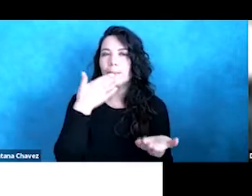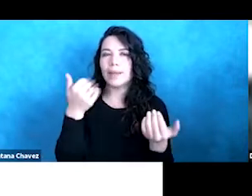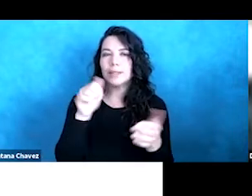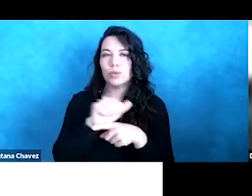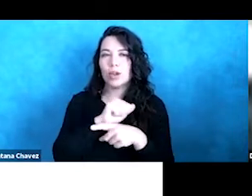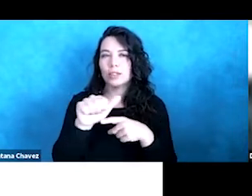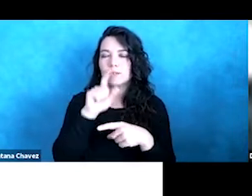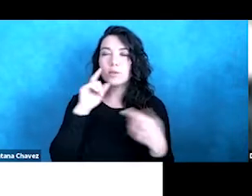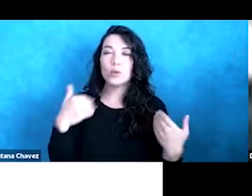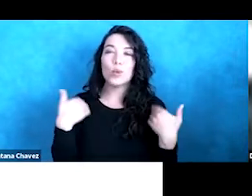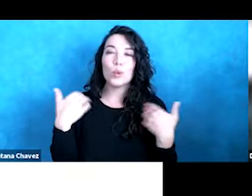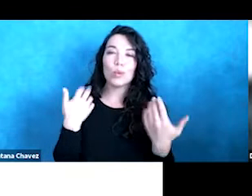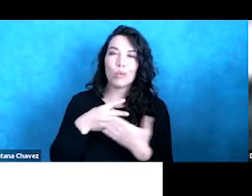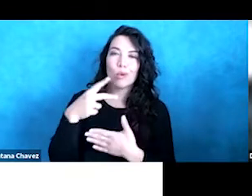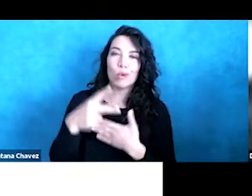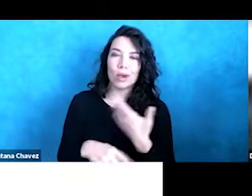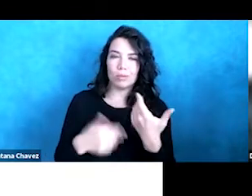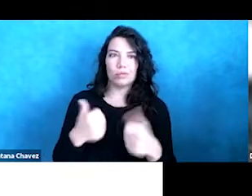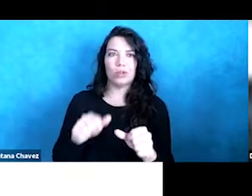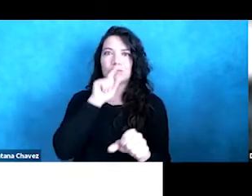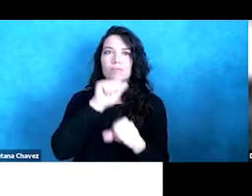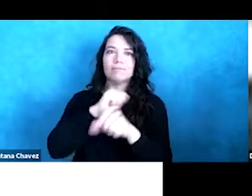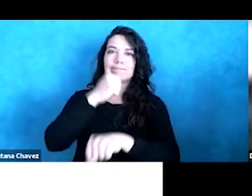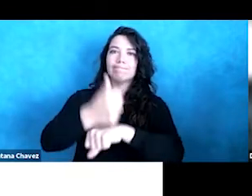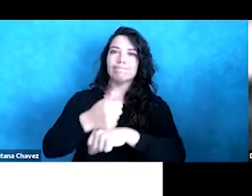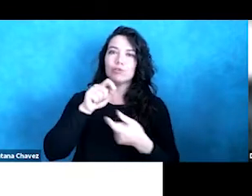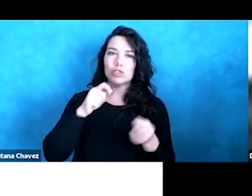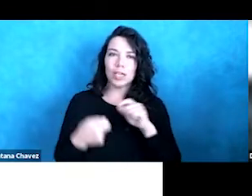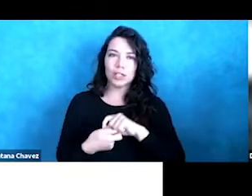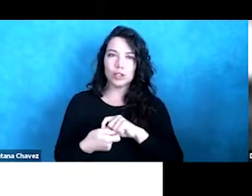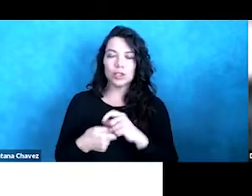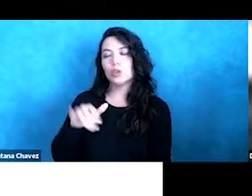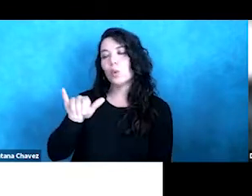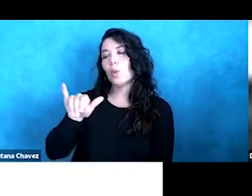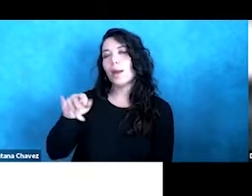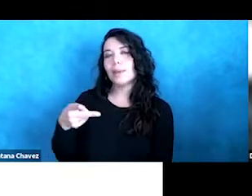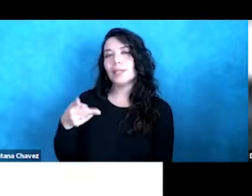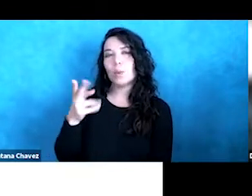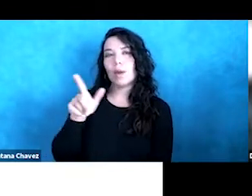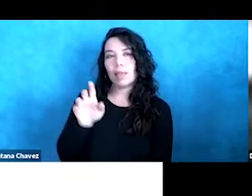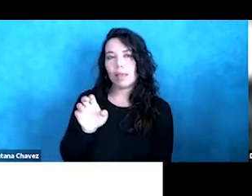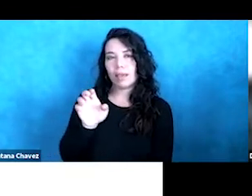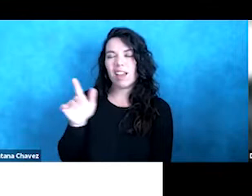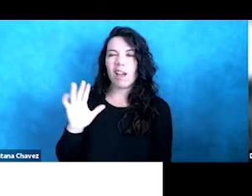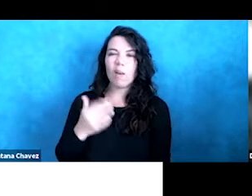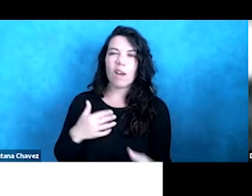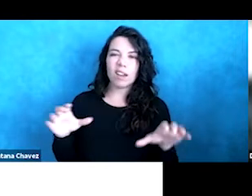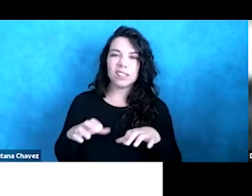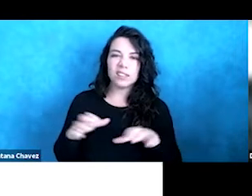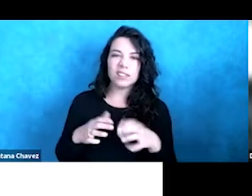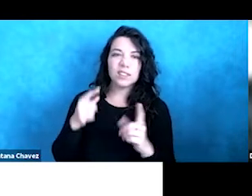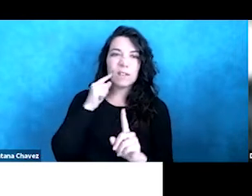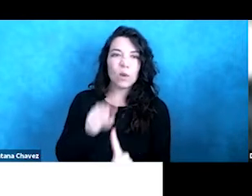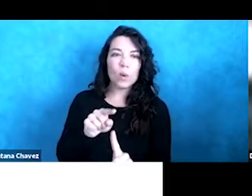to ensure more sustainable change. YP2LE activities are designed to examine the impact of cross-sectoral